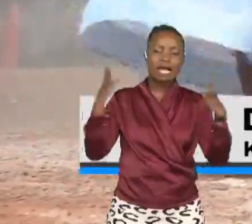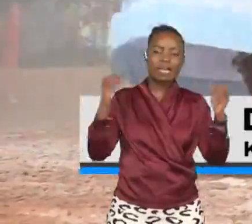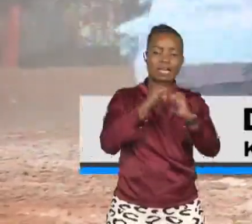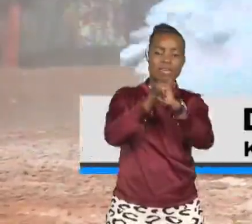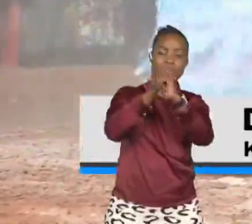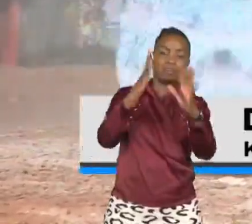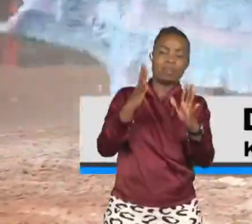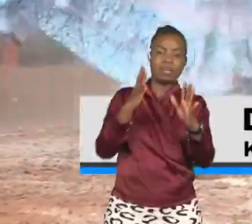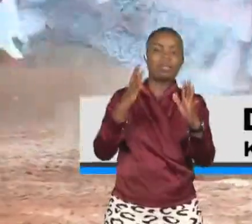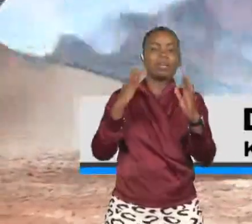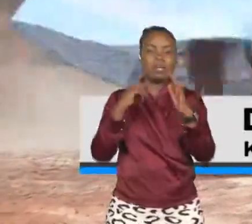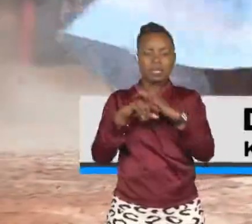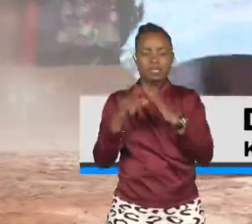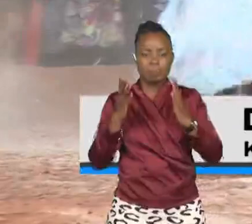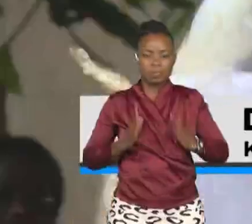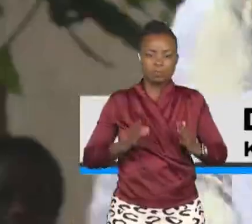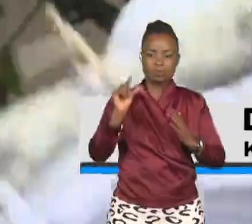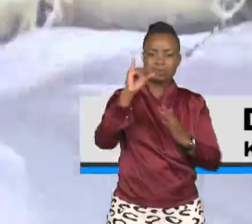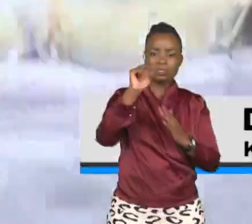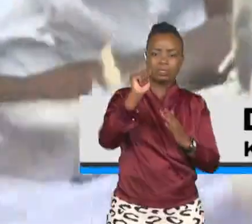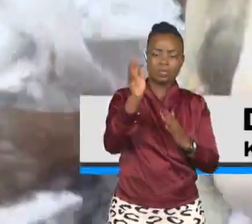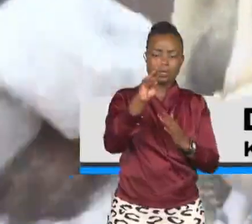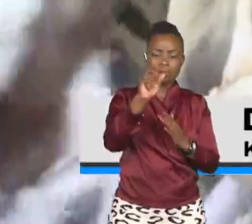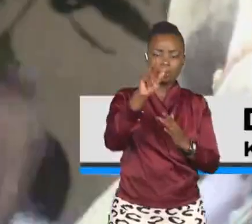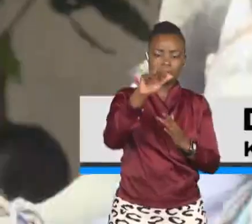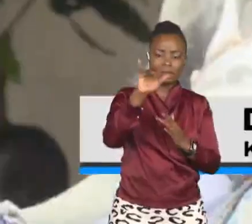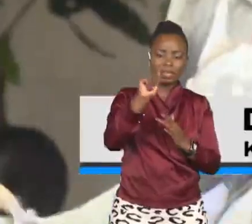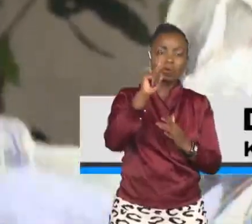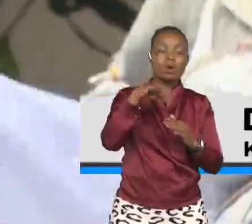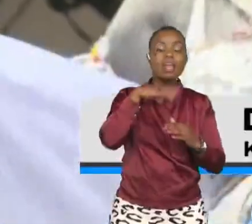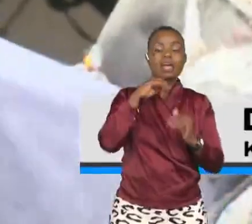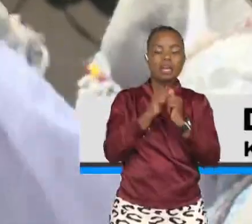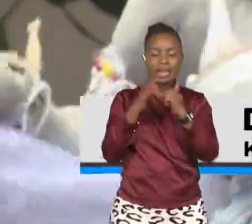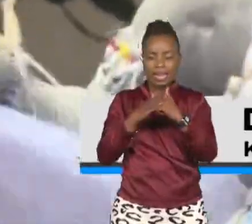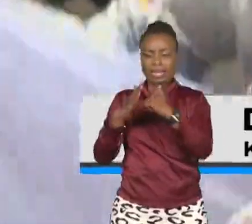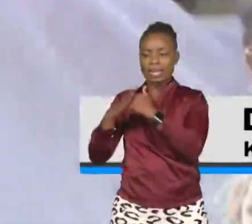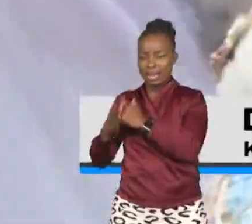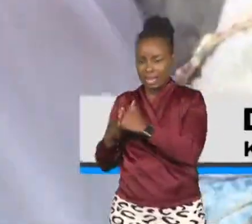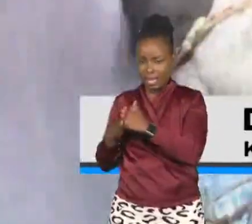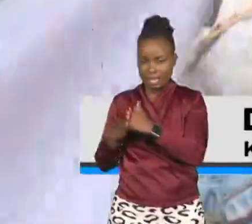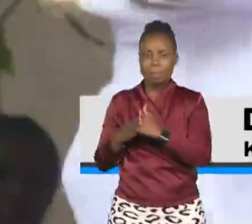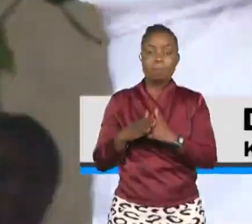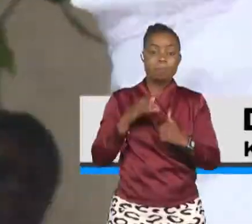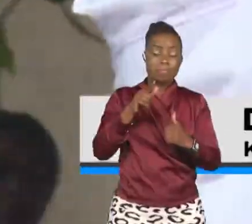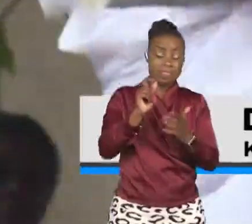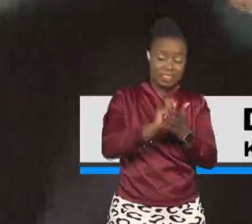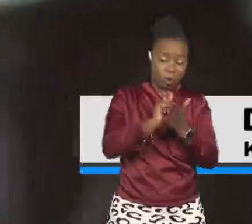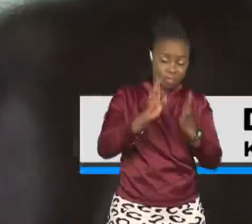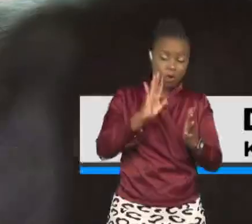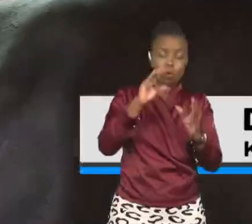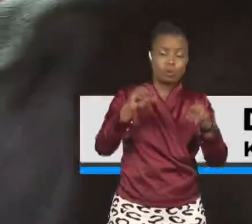the person of Jean-Marie Adifia, who died in 1999. The author, who was awarded France Grand Prix in